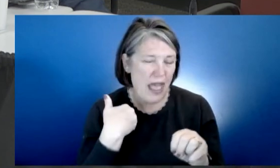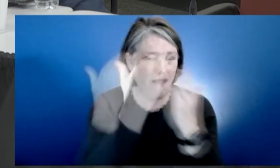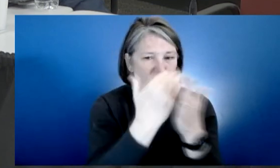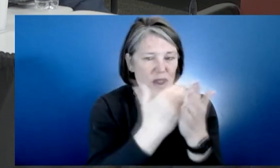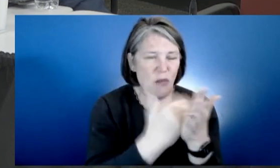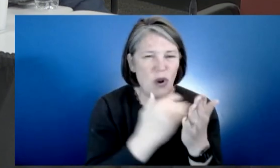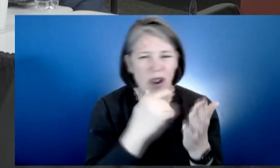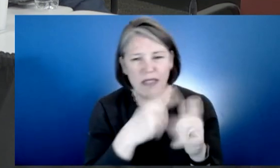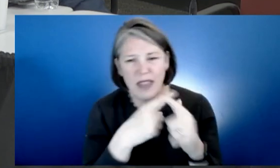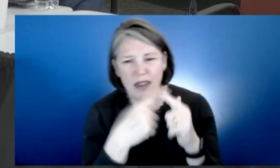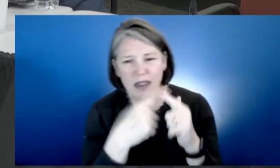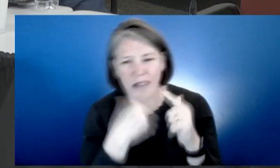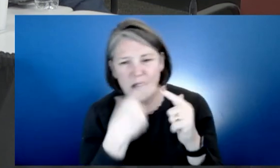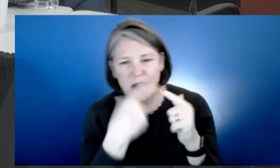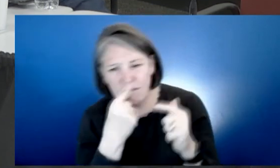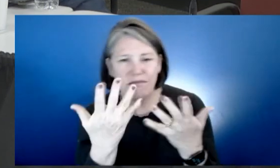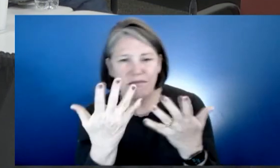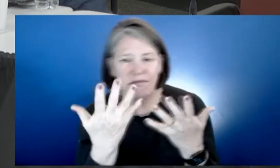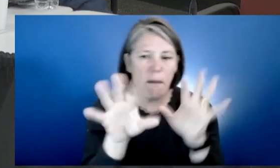there.